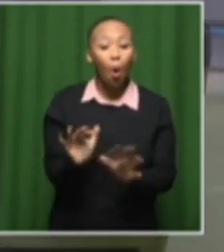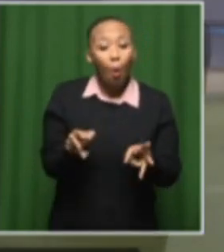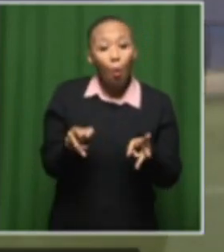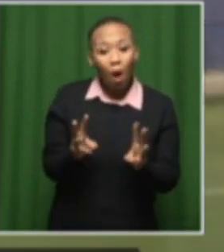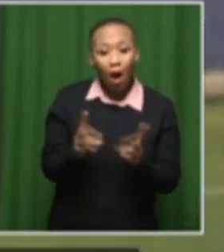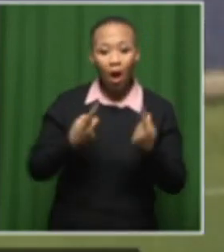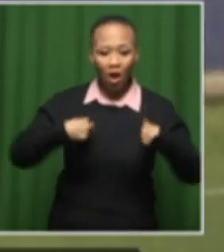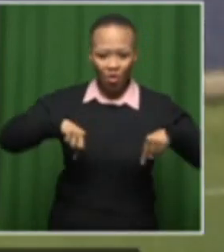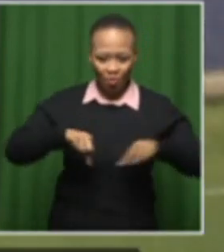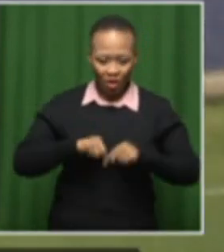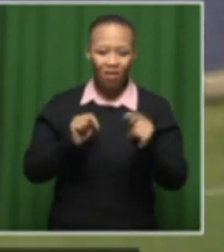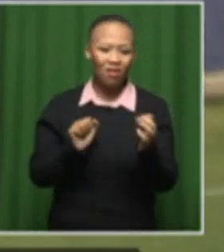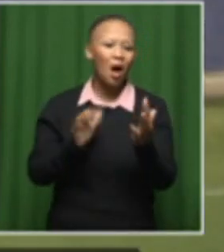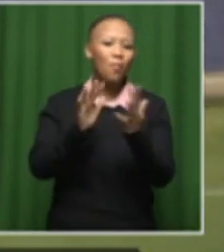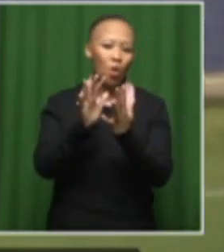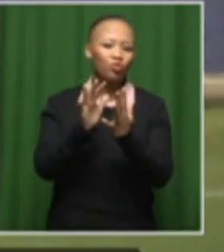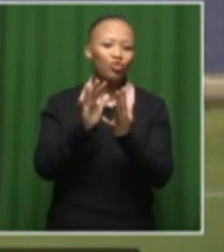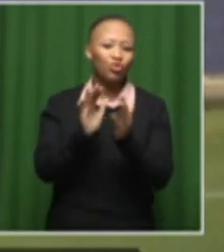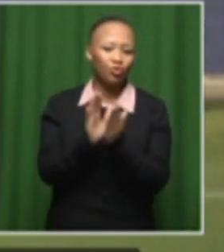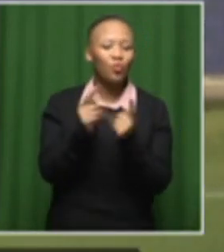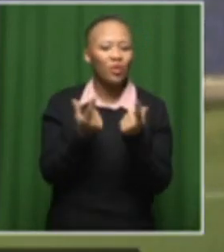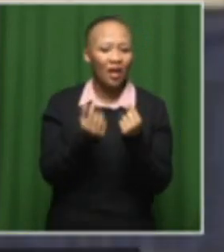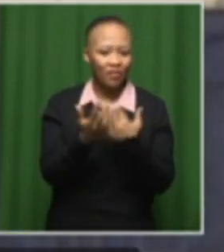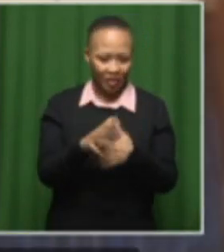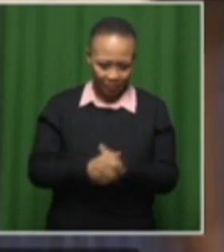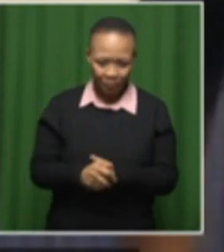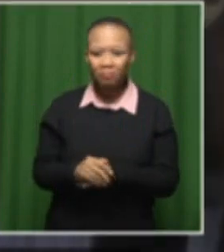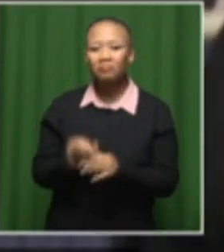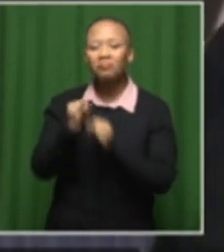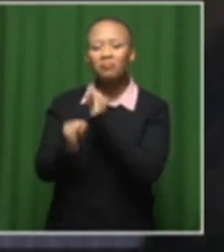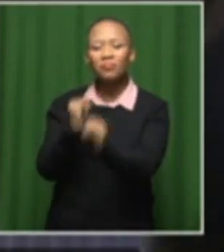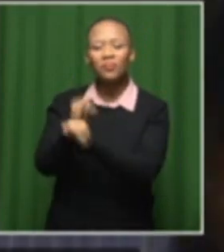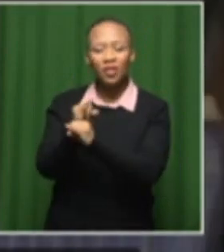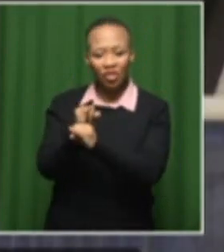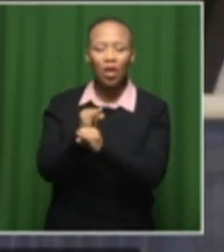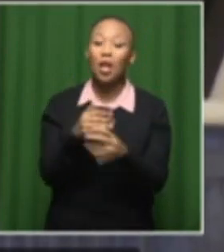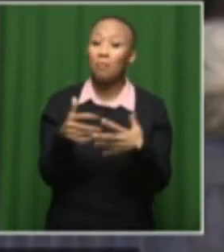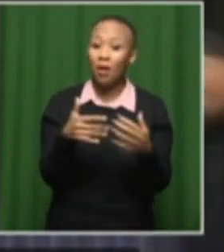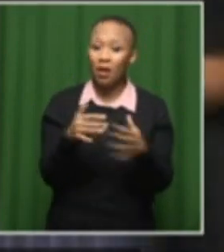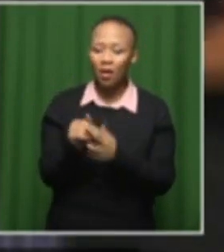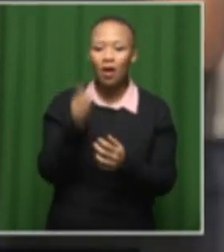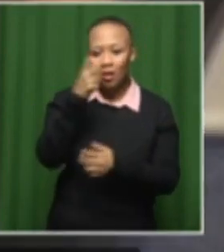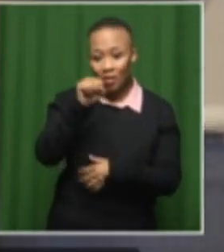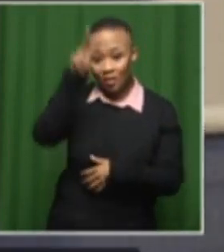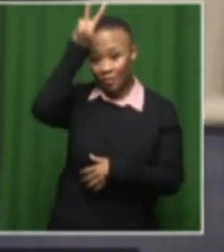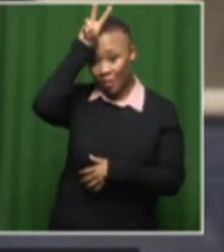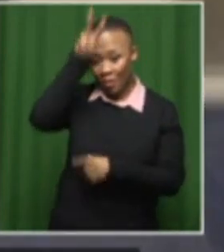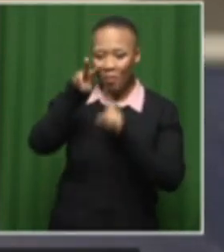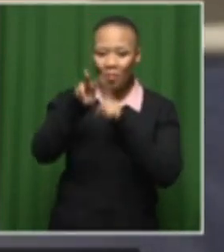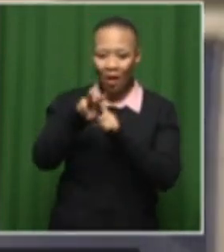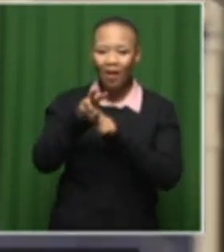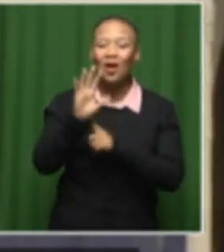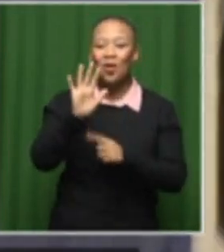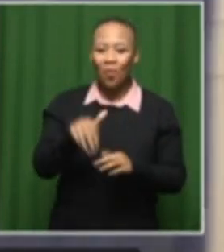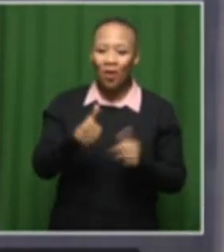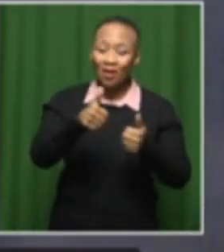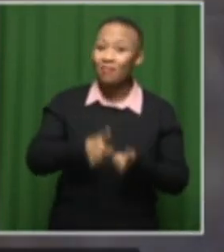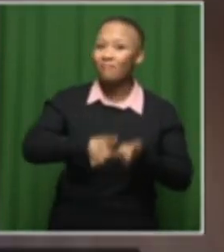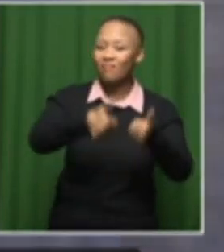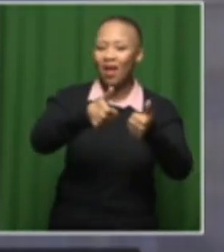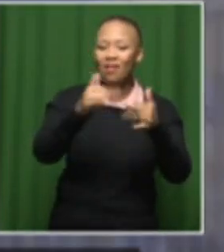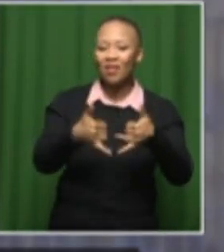taken. And on another key international matter, the Springboks and the quest to retain the Webb Ellis Cup in